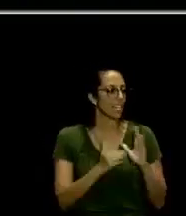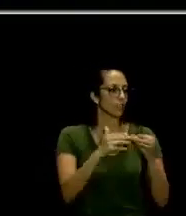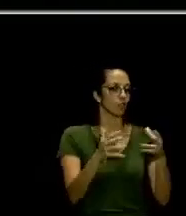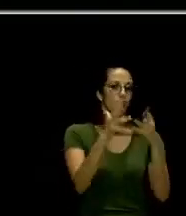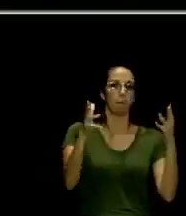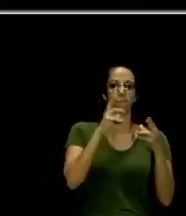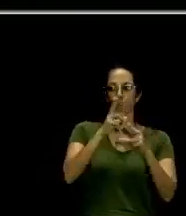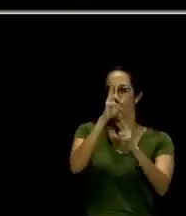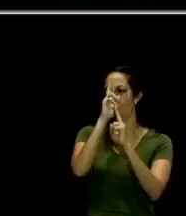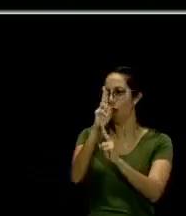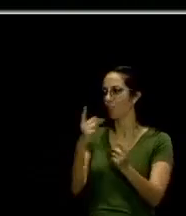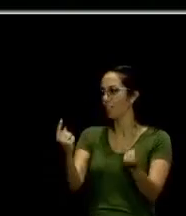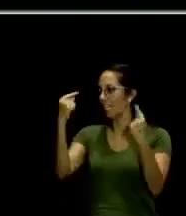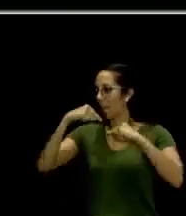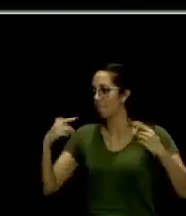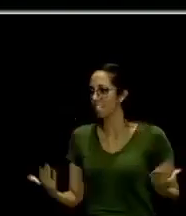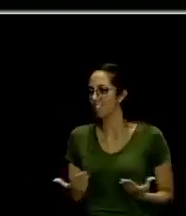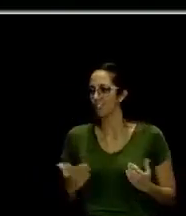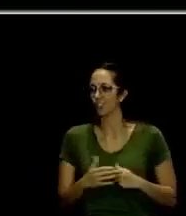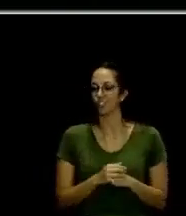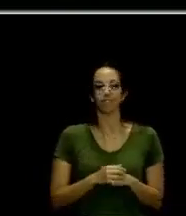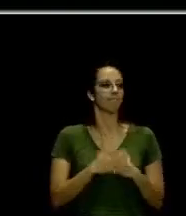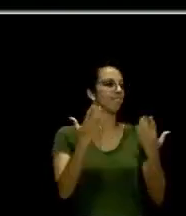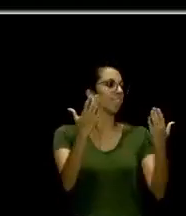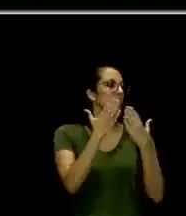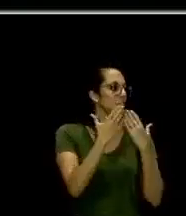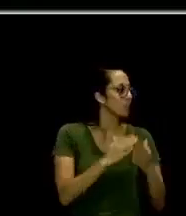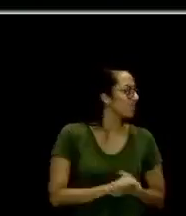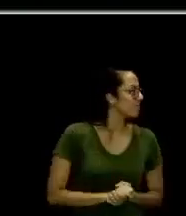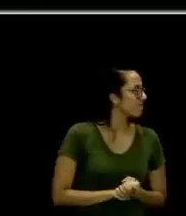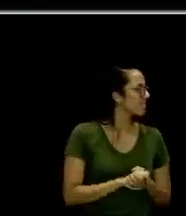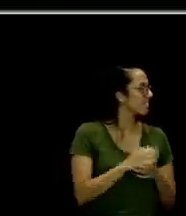for the honor to be here. Thank you.